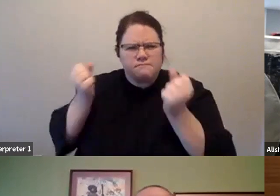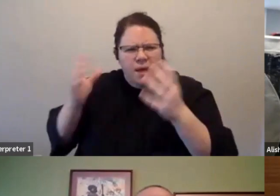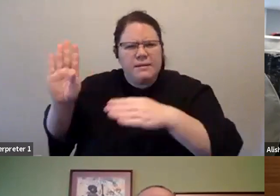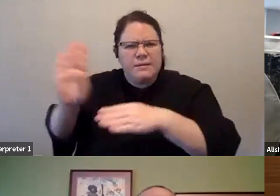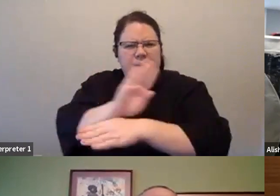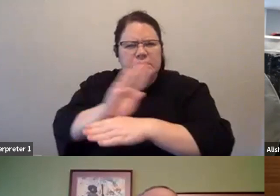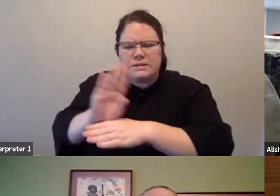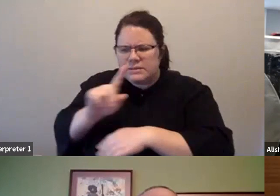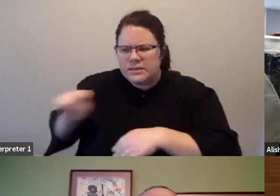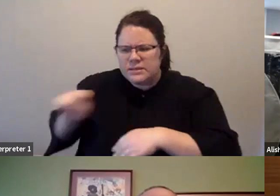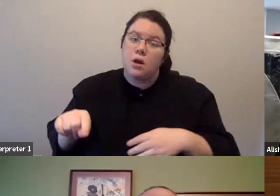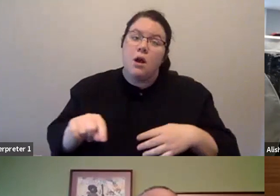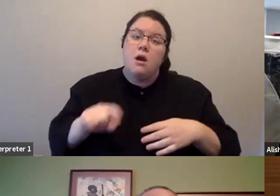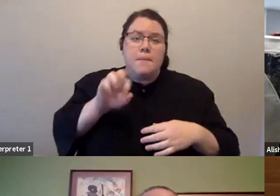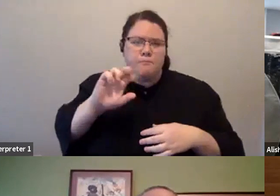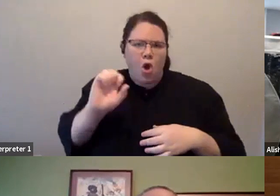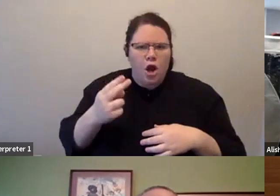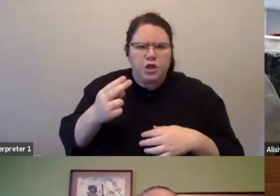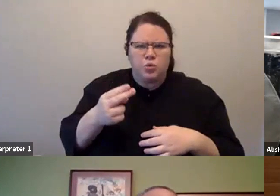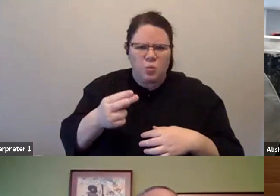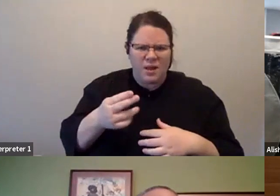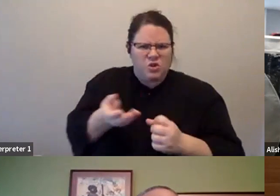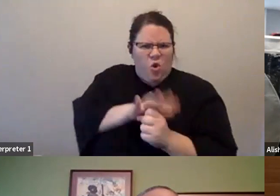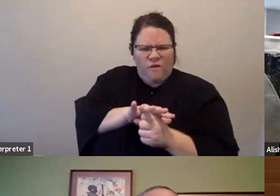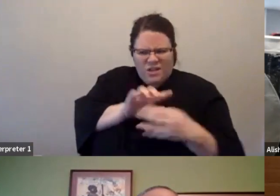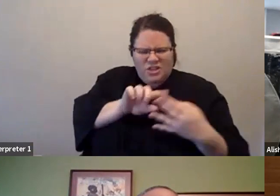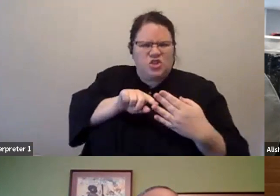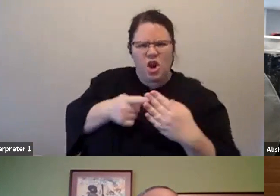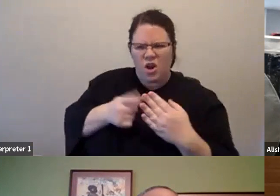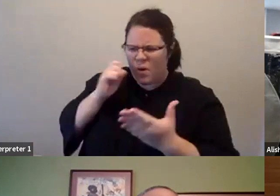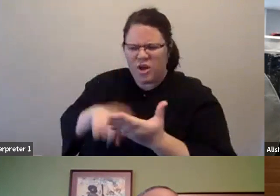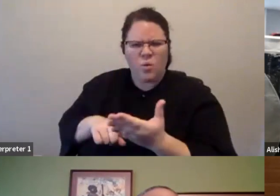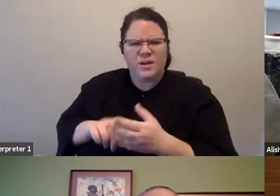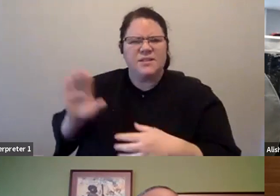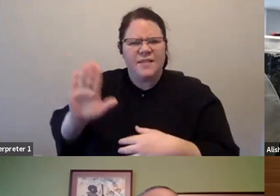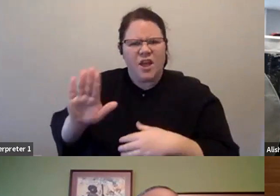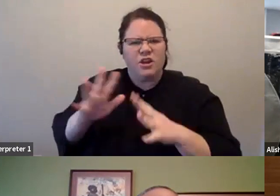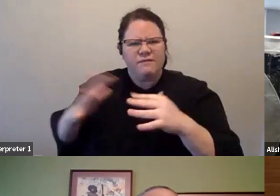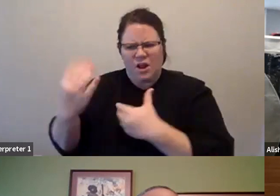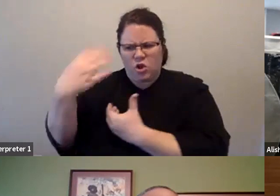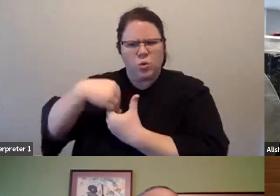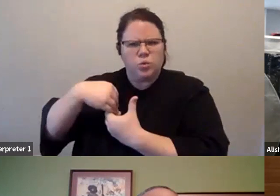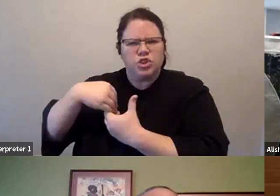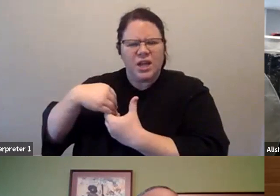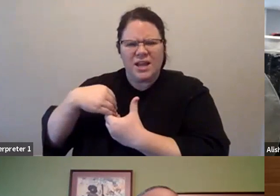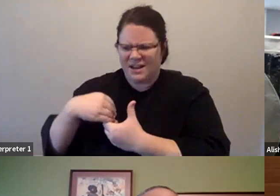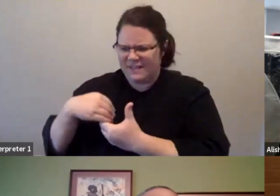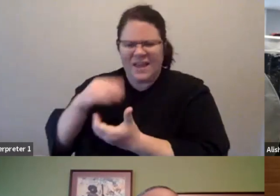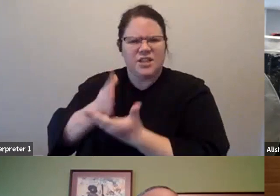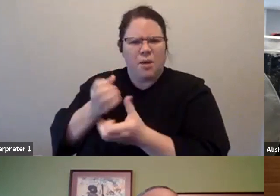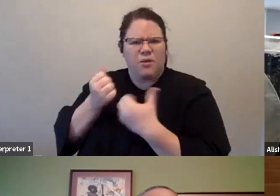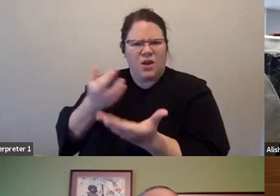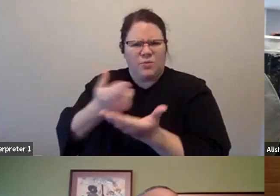start of the pandemic, were pulling resources away from their D&I efforts. Our argument would be